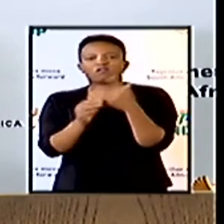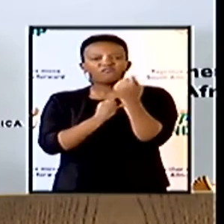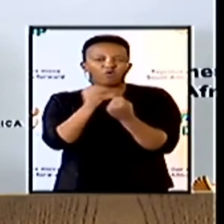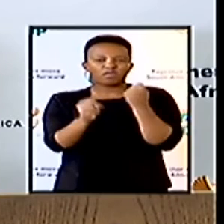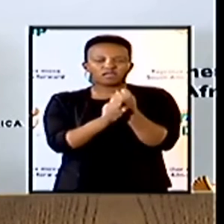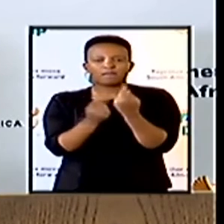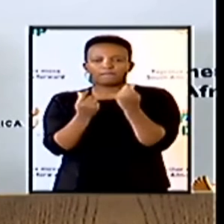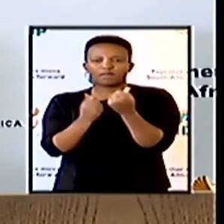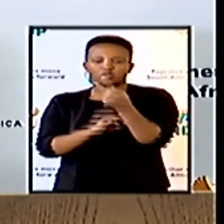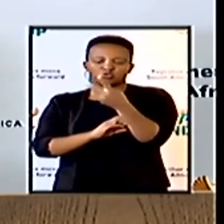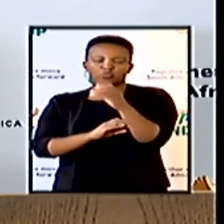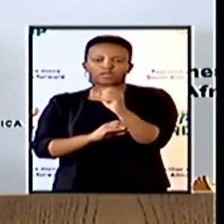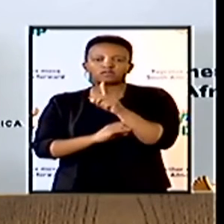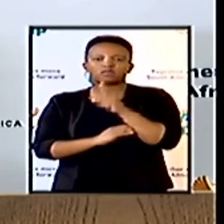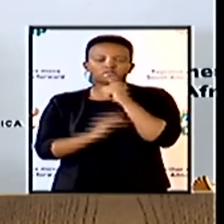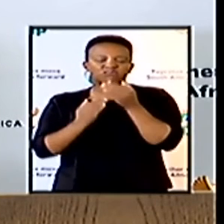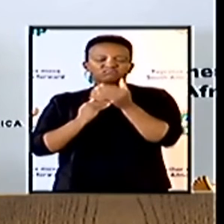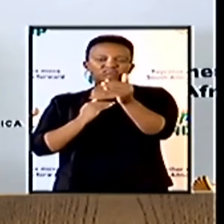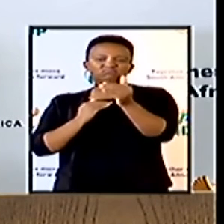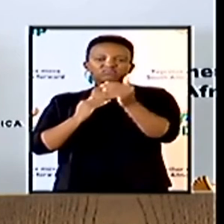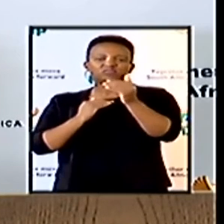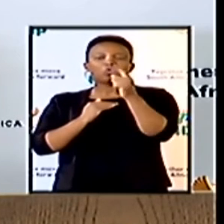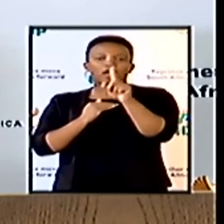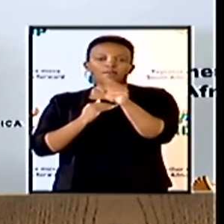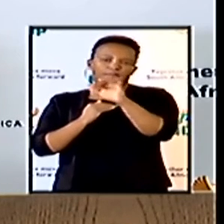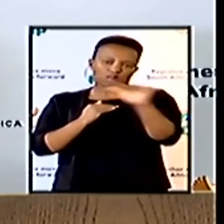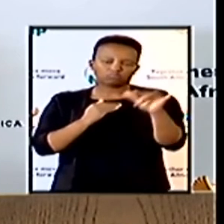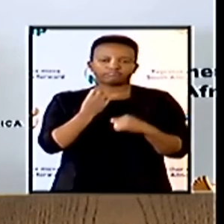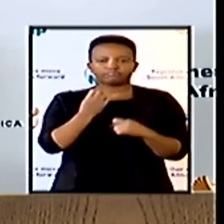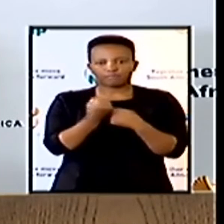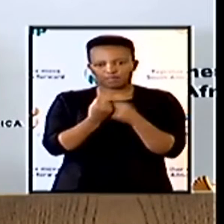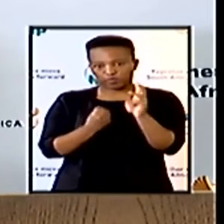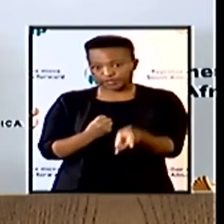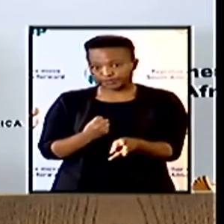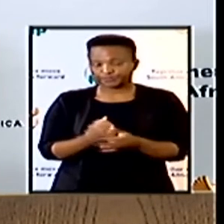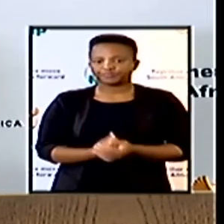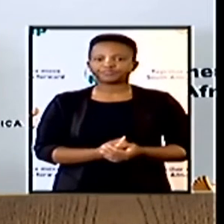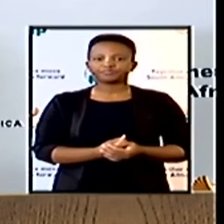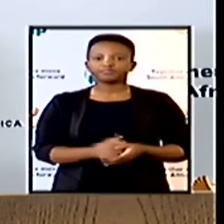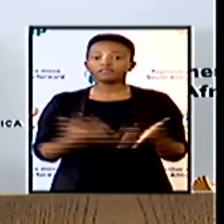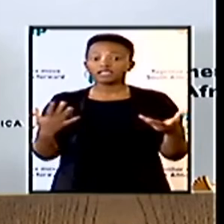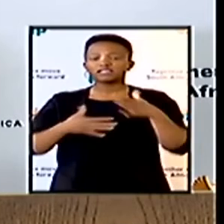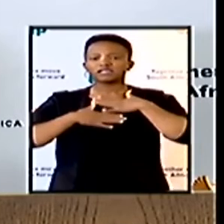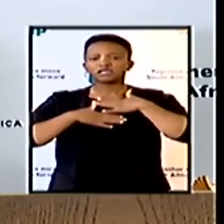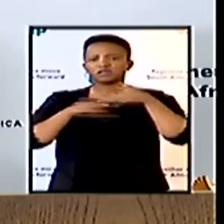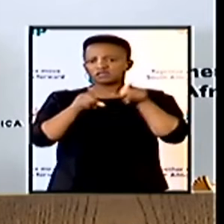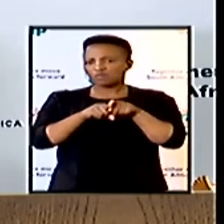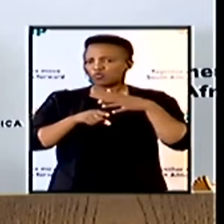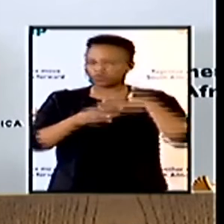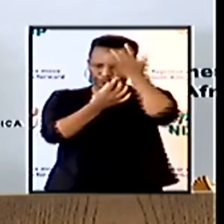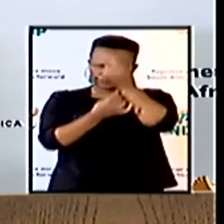from 20,000 and 1 million annually. We also would like to